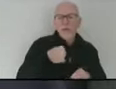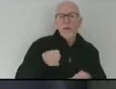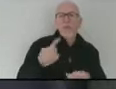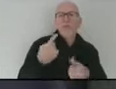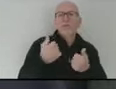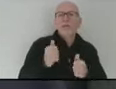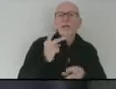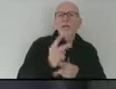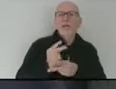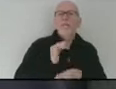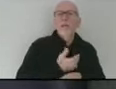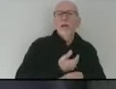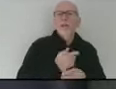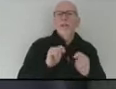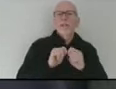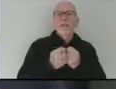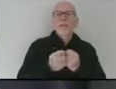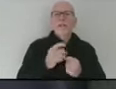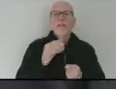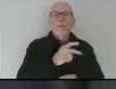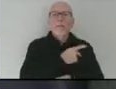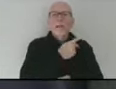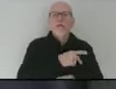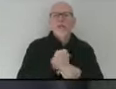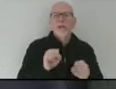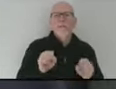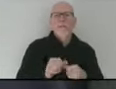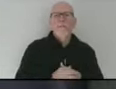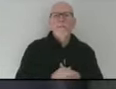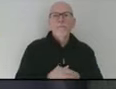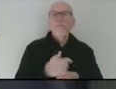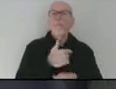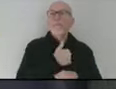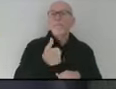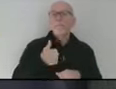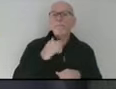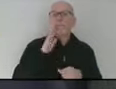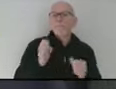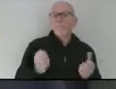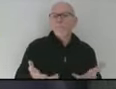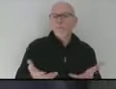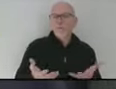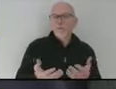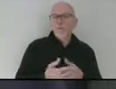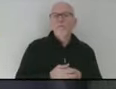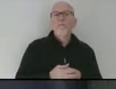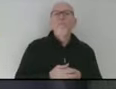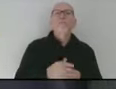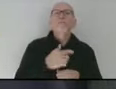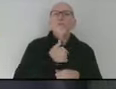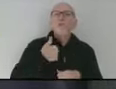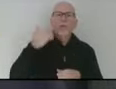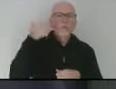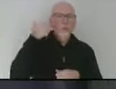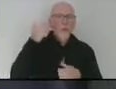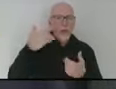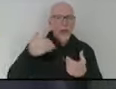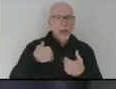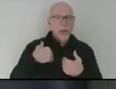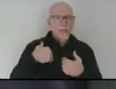our team members and patients safe. We are going to be here. We know that there are ramifications